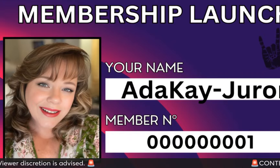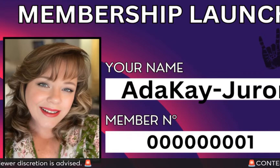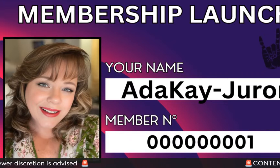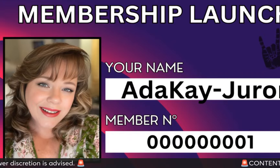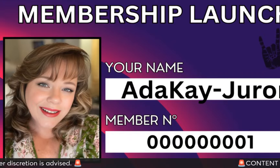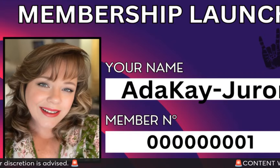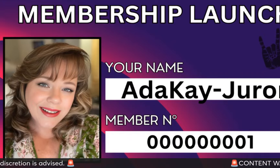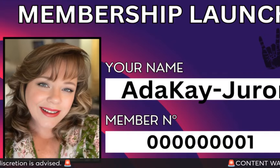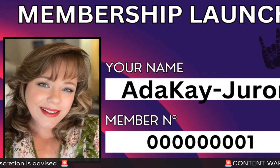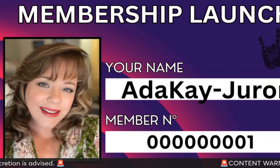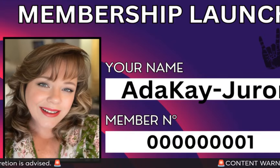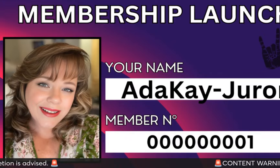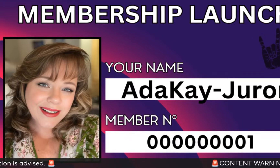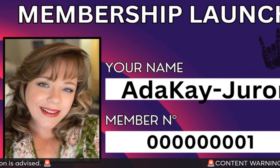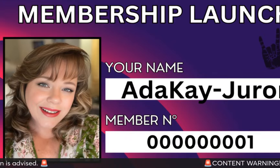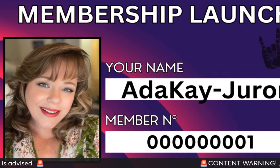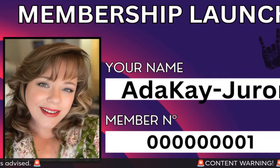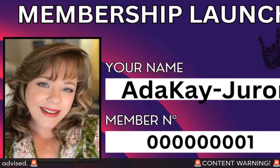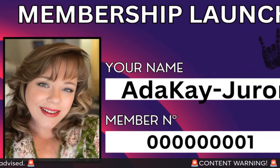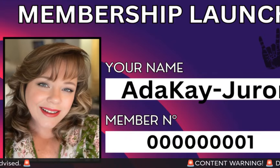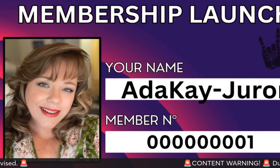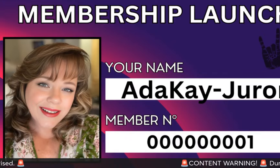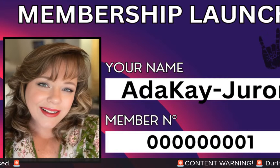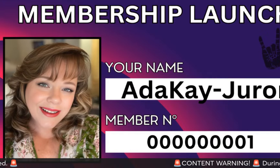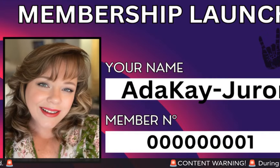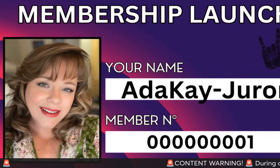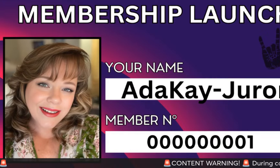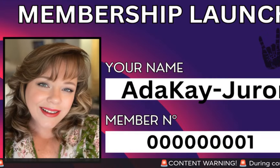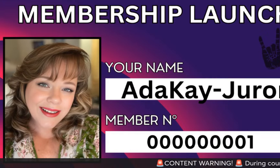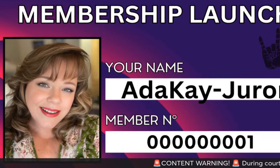room and Discord, and other benefits.